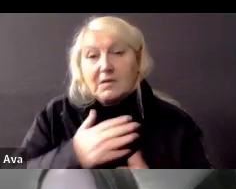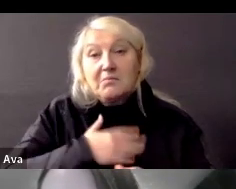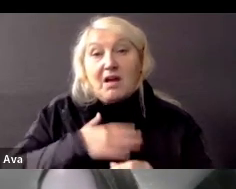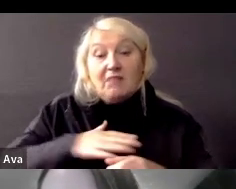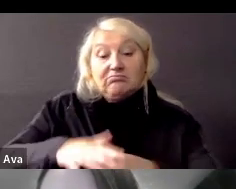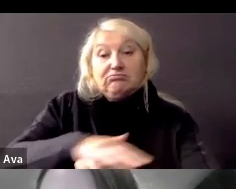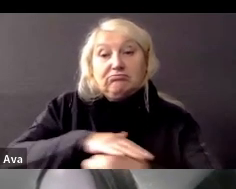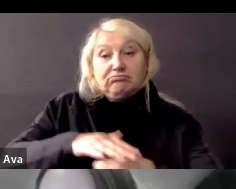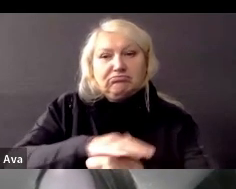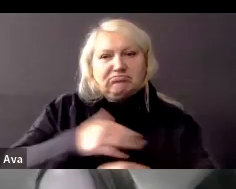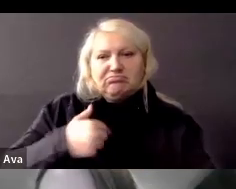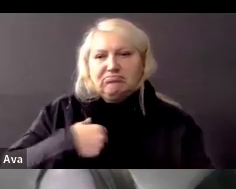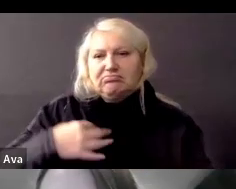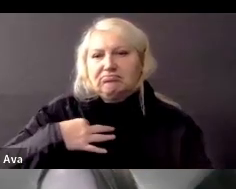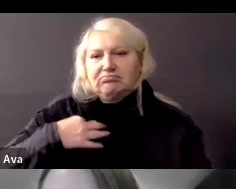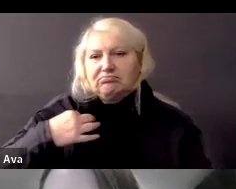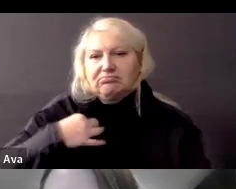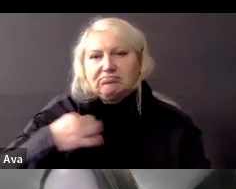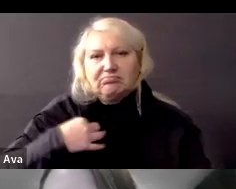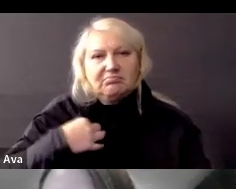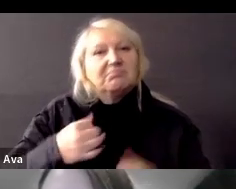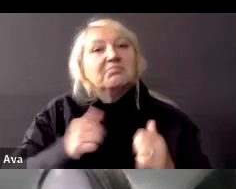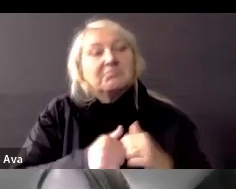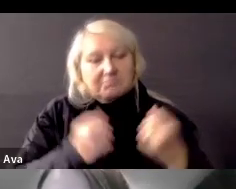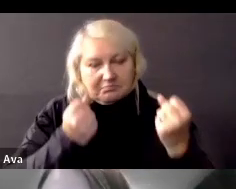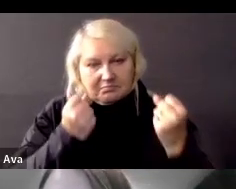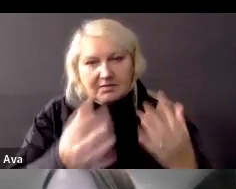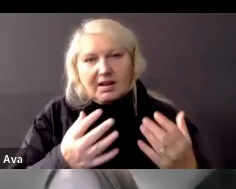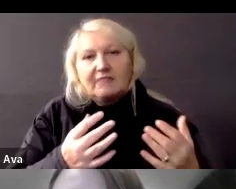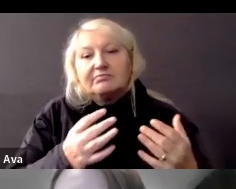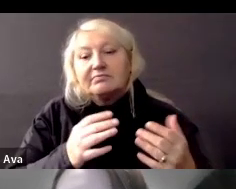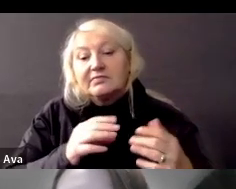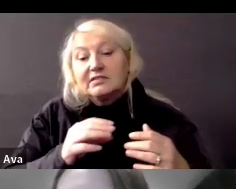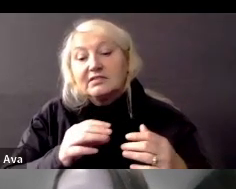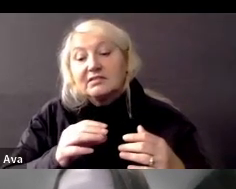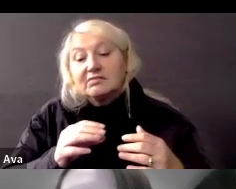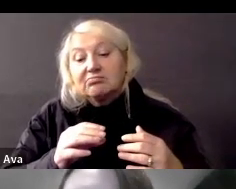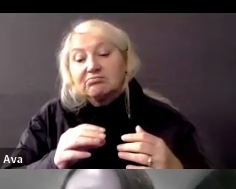community. It was important when I went to school.